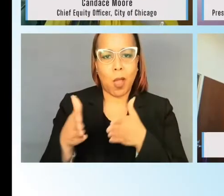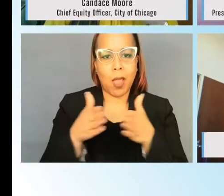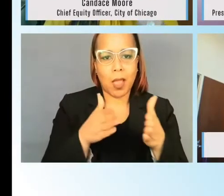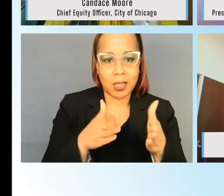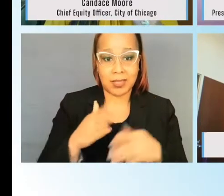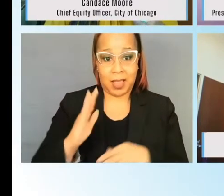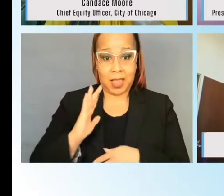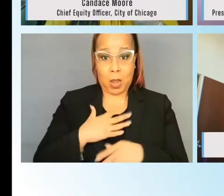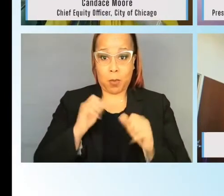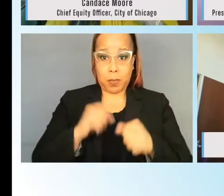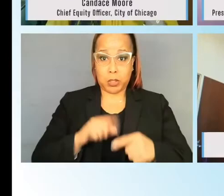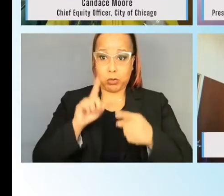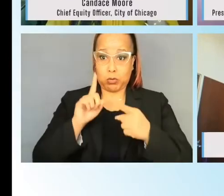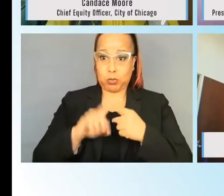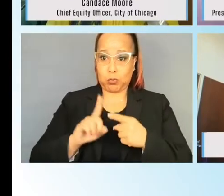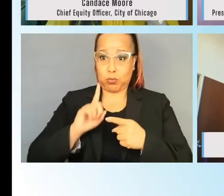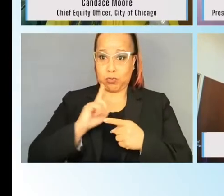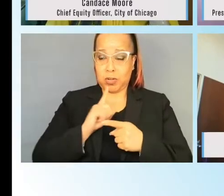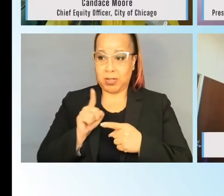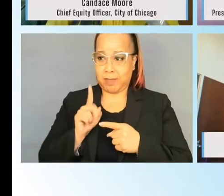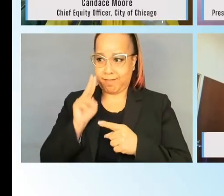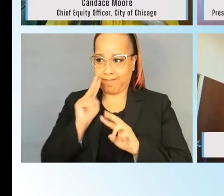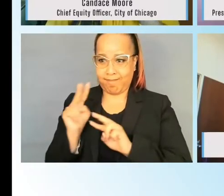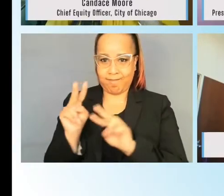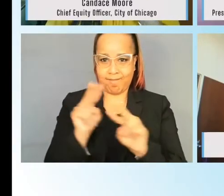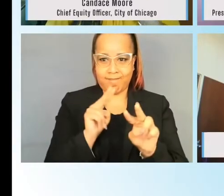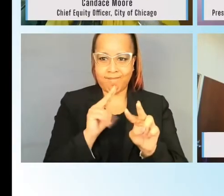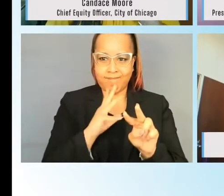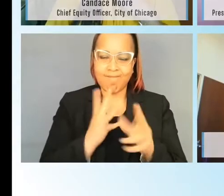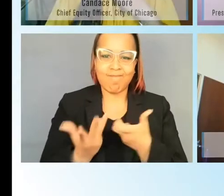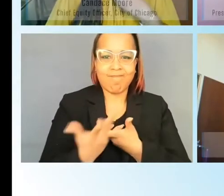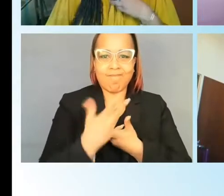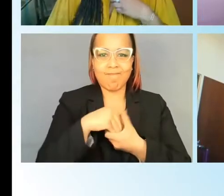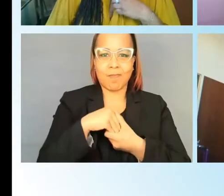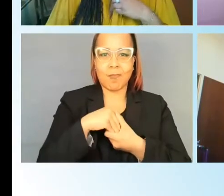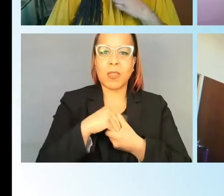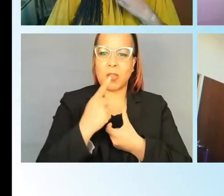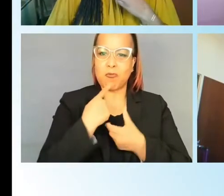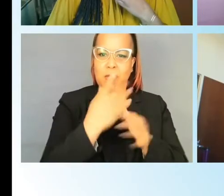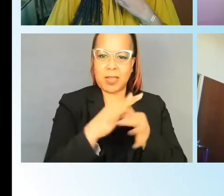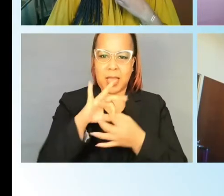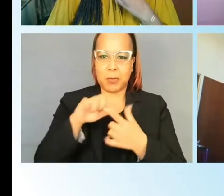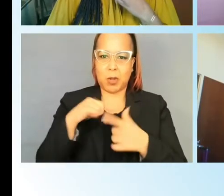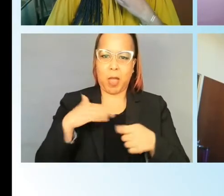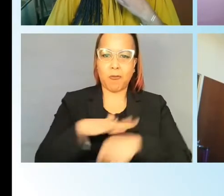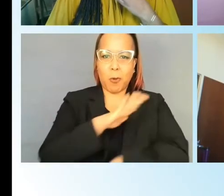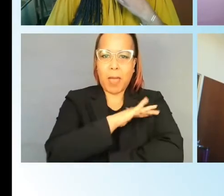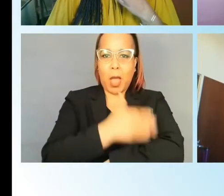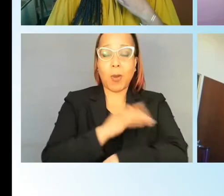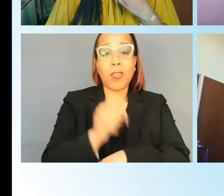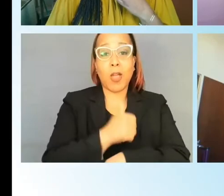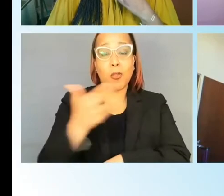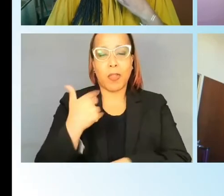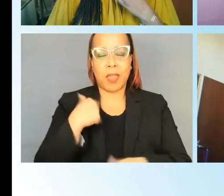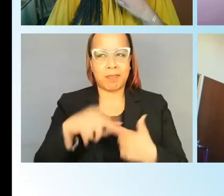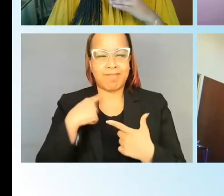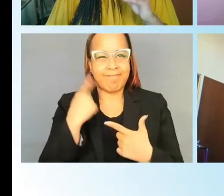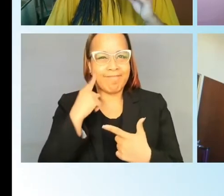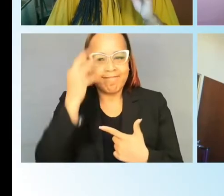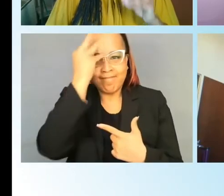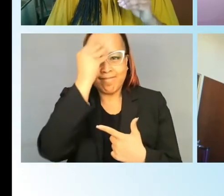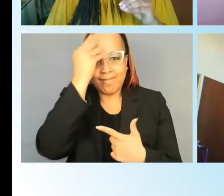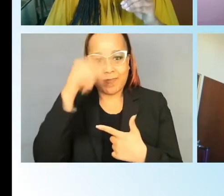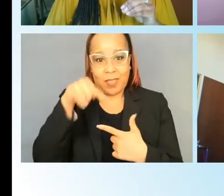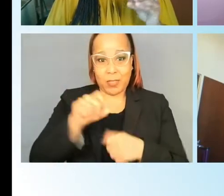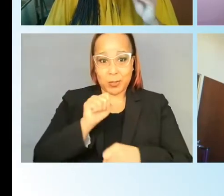to embrace all of that can tap into our full power. The other thing I'm sitting with is this work